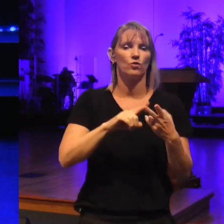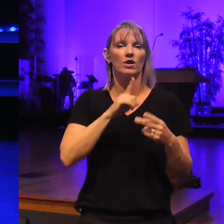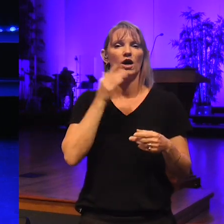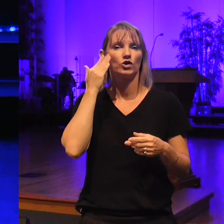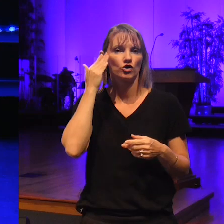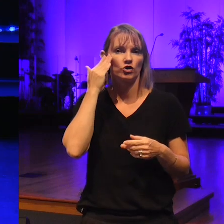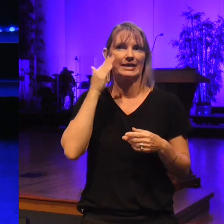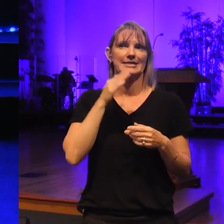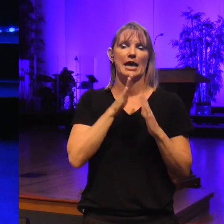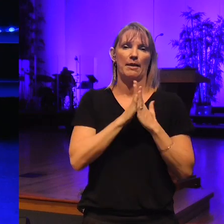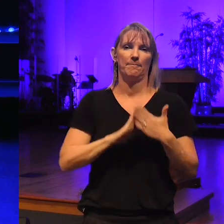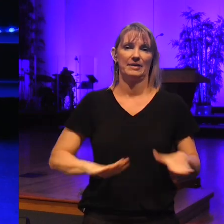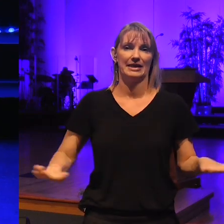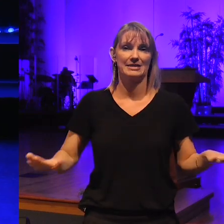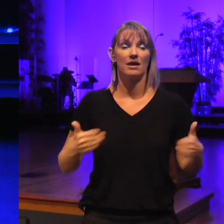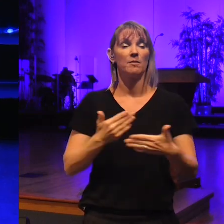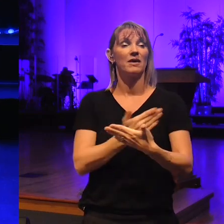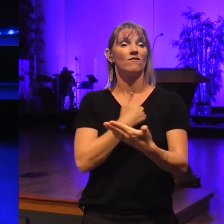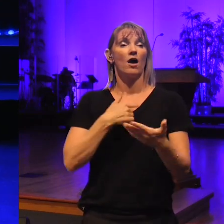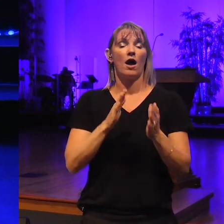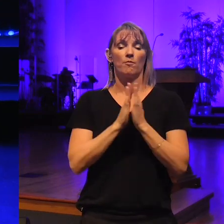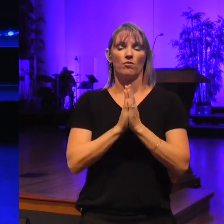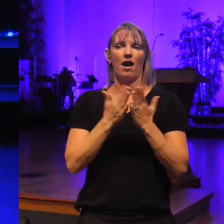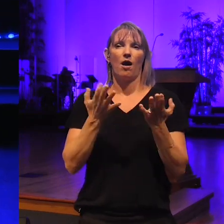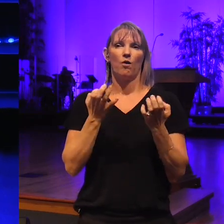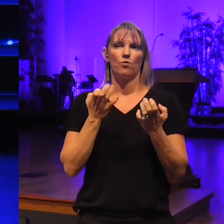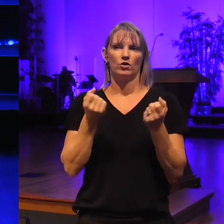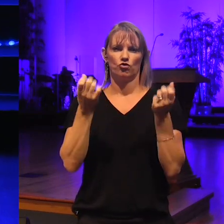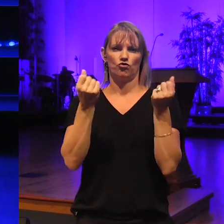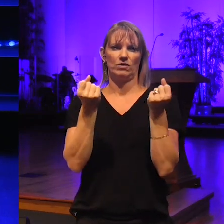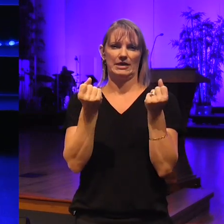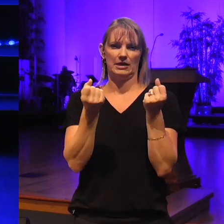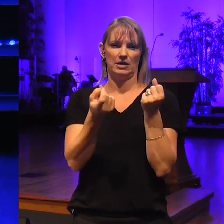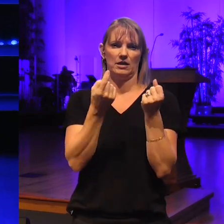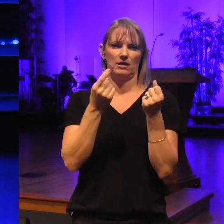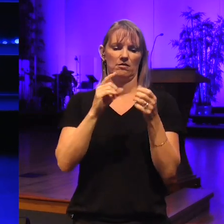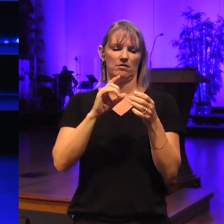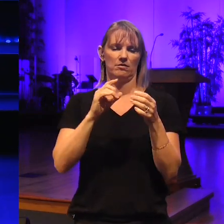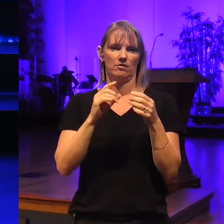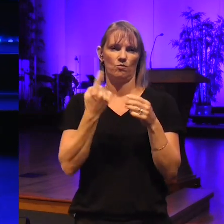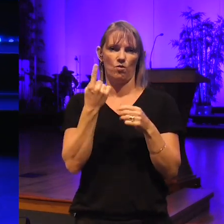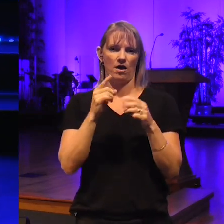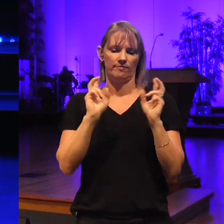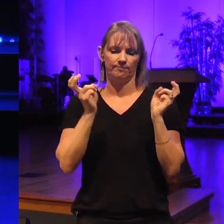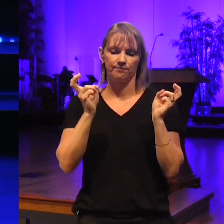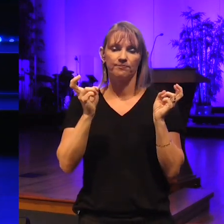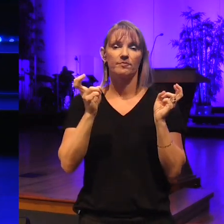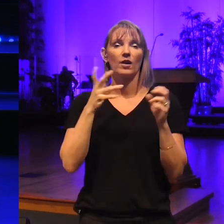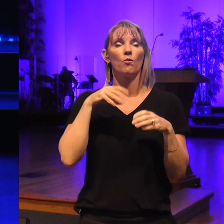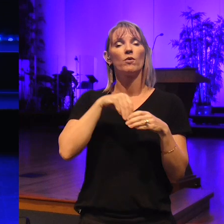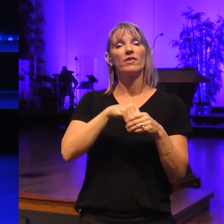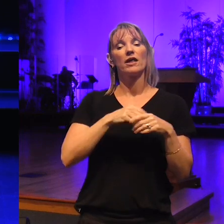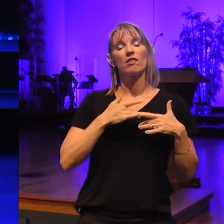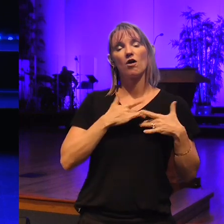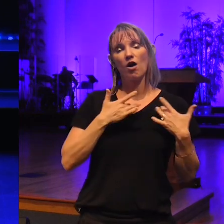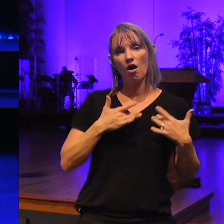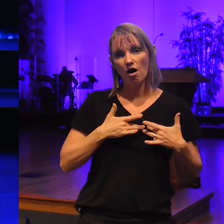peace. So before I pray, I want to just read this. In the